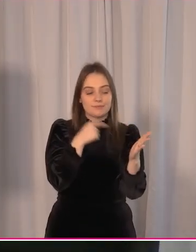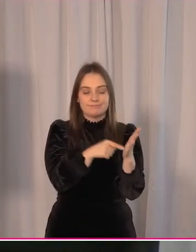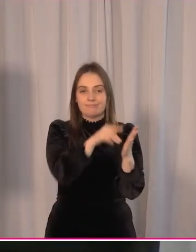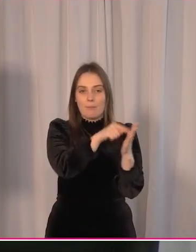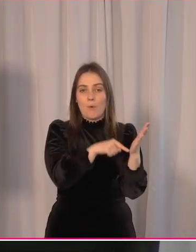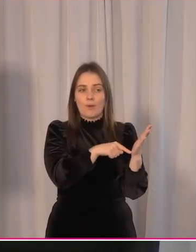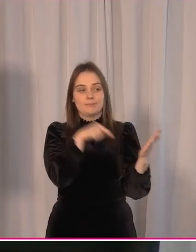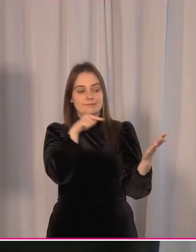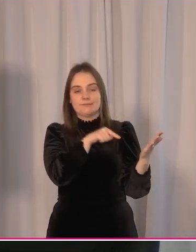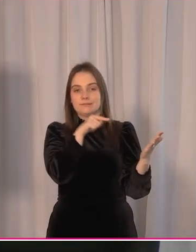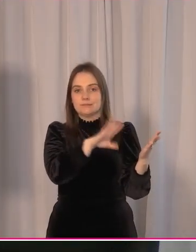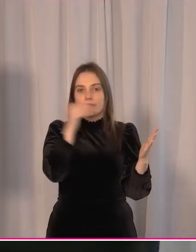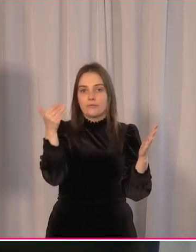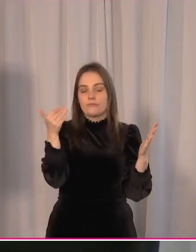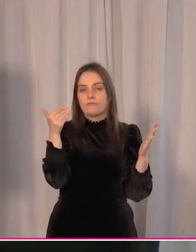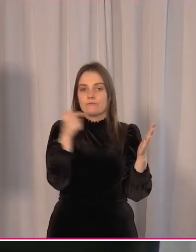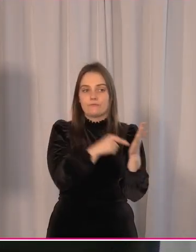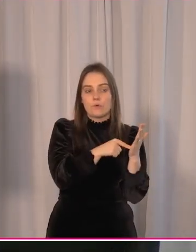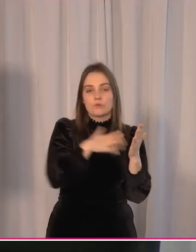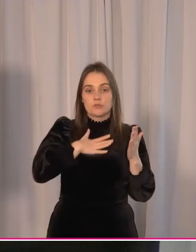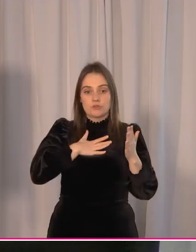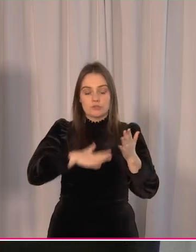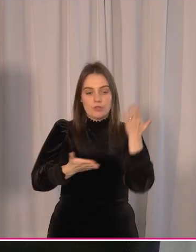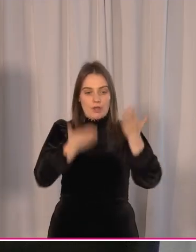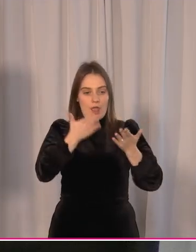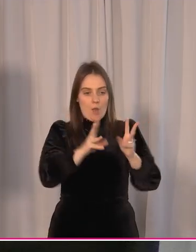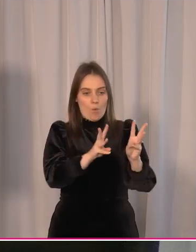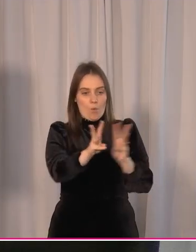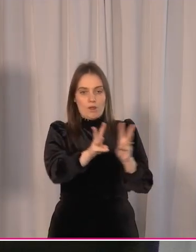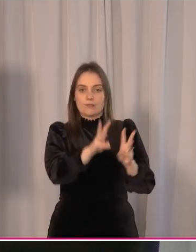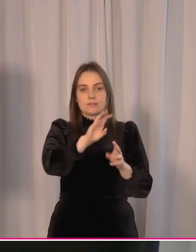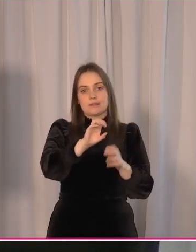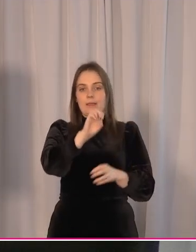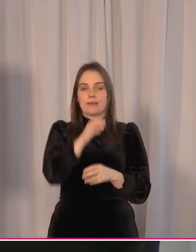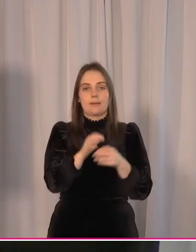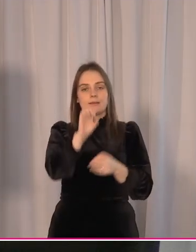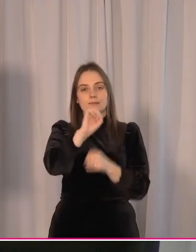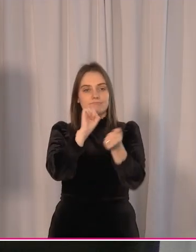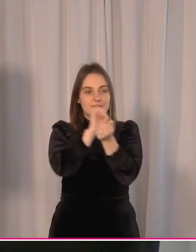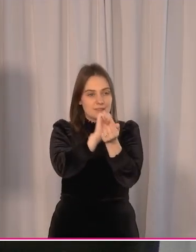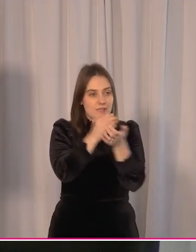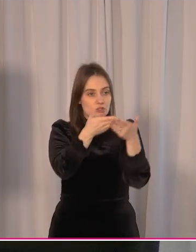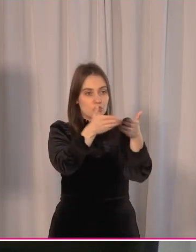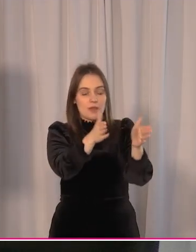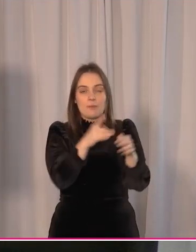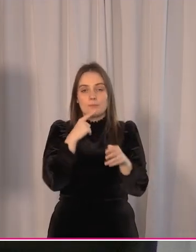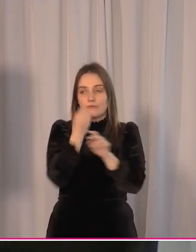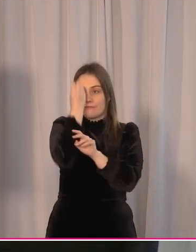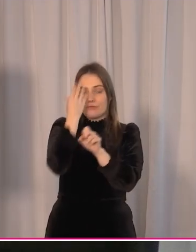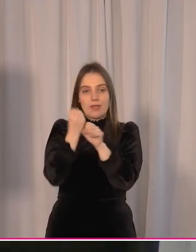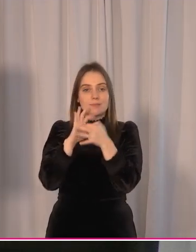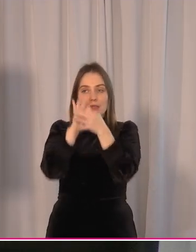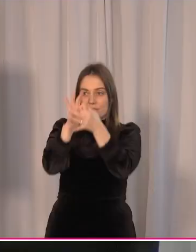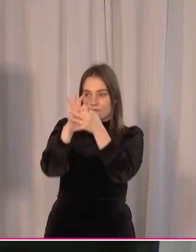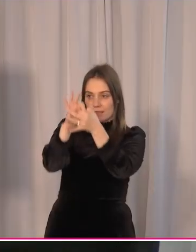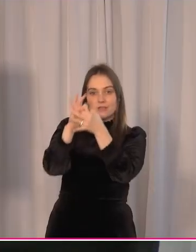are predominantly, as you've mentioned, based on the mechanics of sexual activity. They very often ignore entirely the